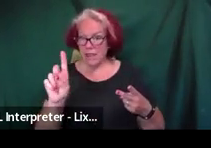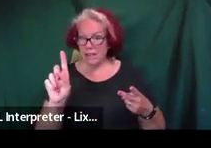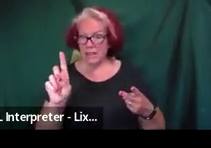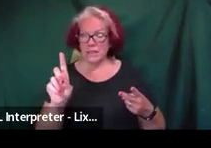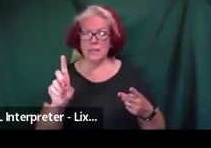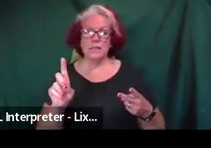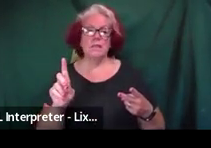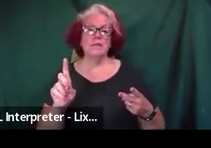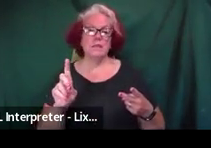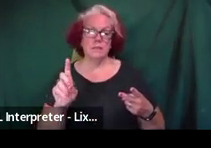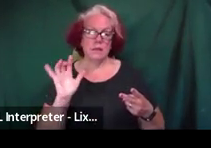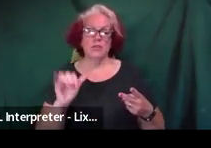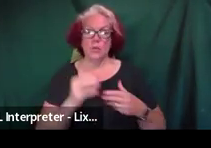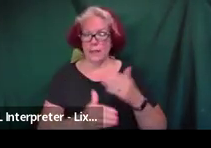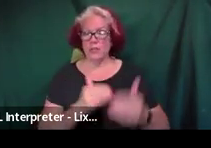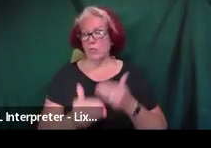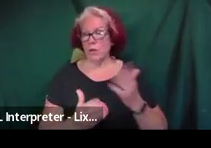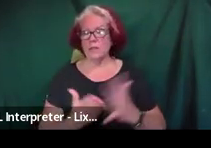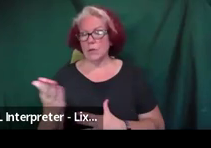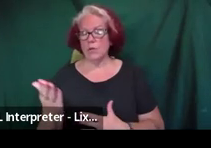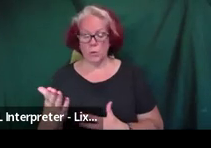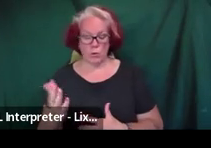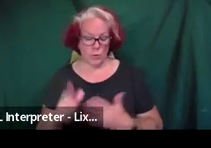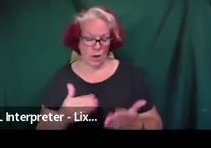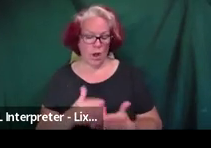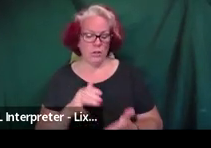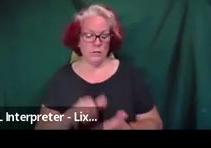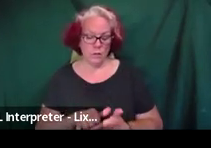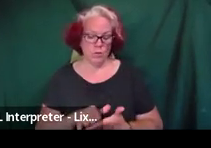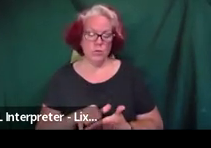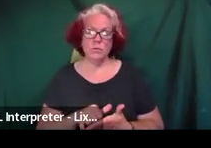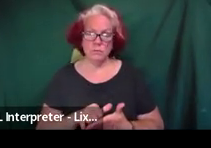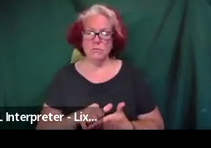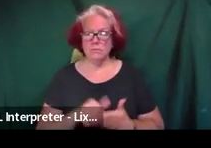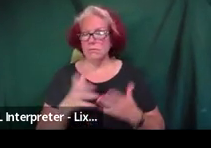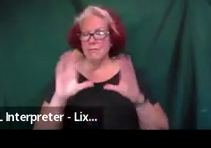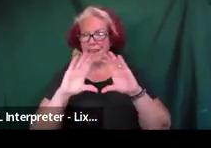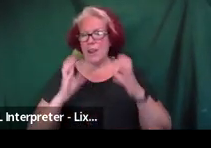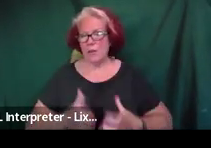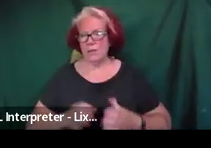So that is a process that we're going through in all of those discipline areas that I mentioned.